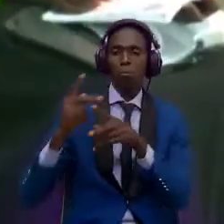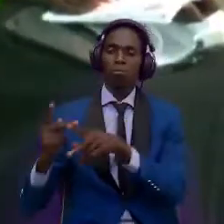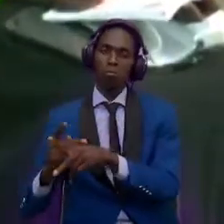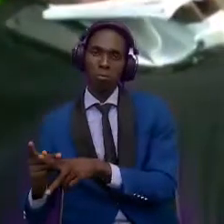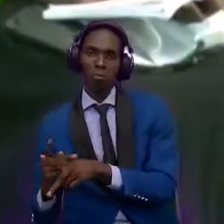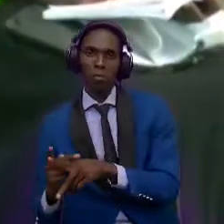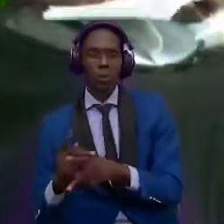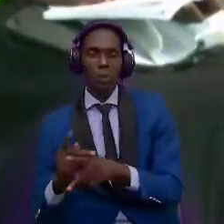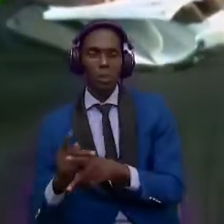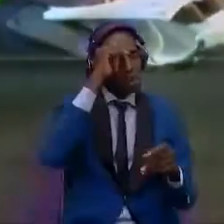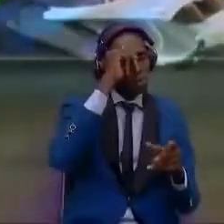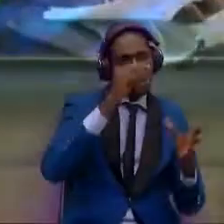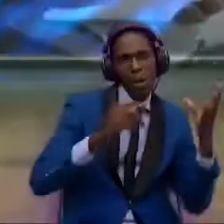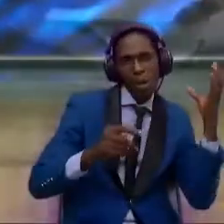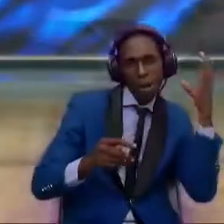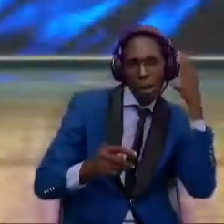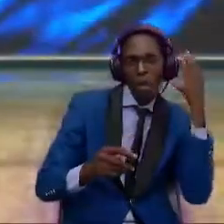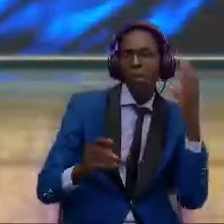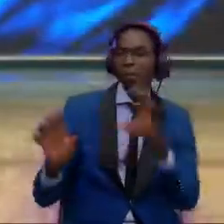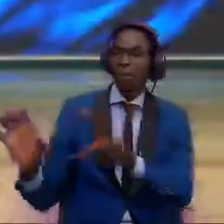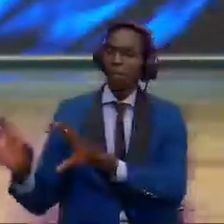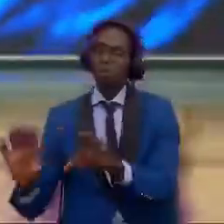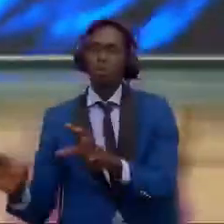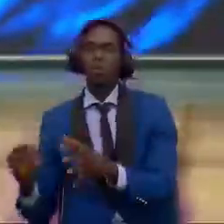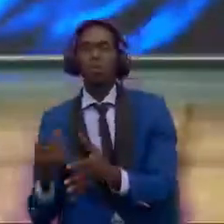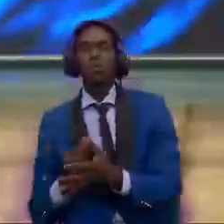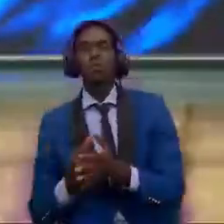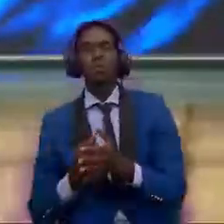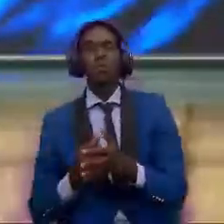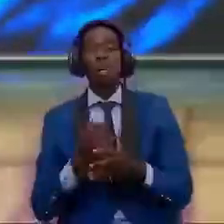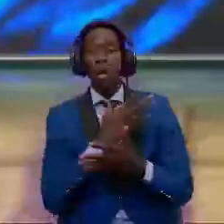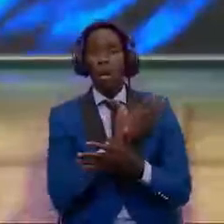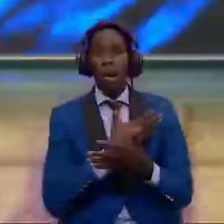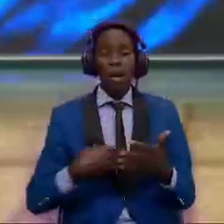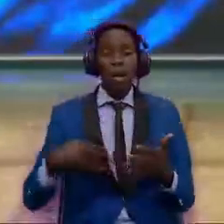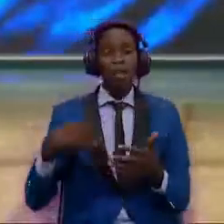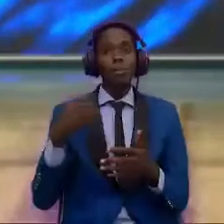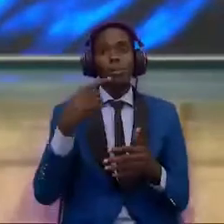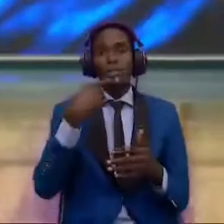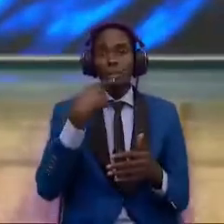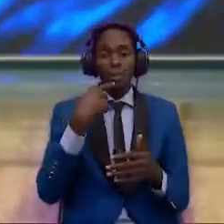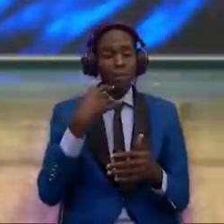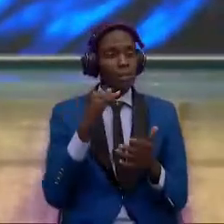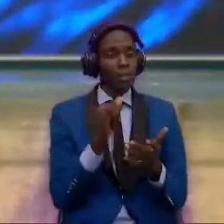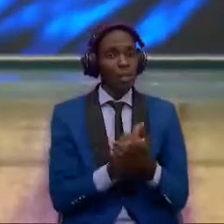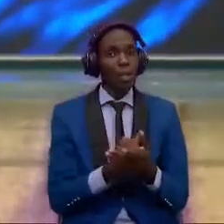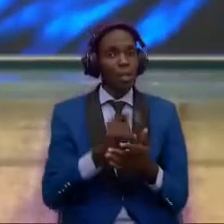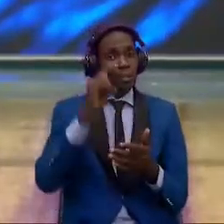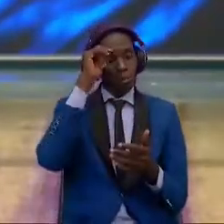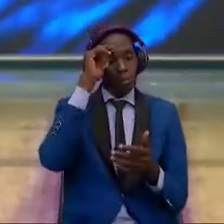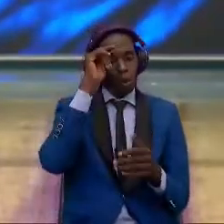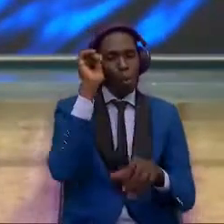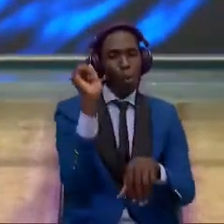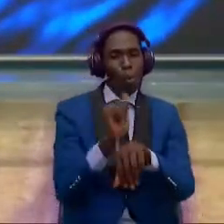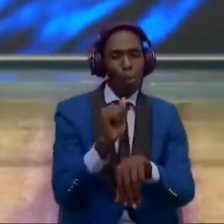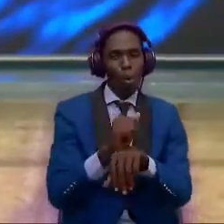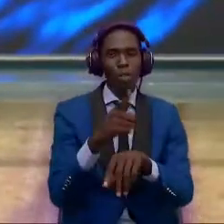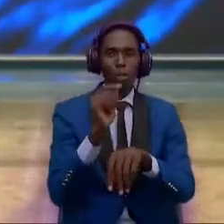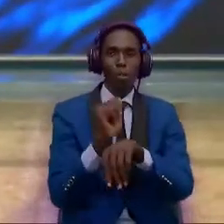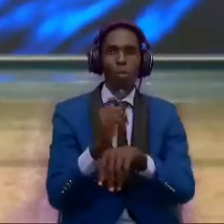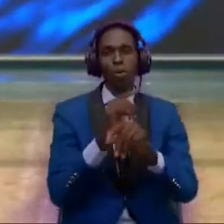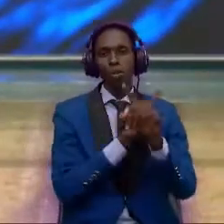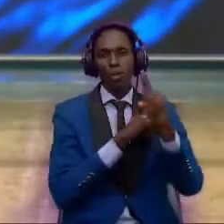heard, then he did it. He practiced it. And it says, he worketh the work of the Lord,